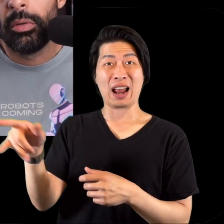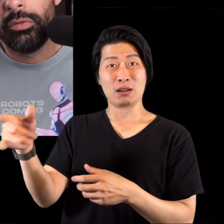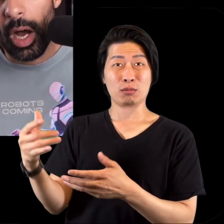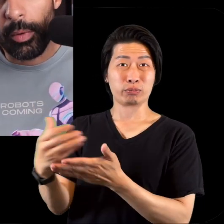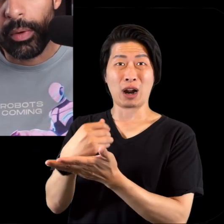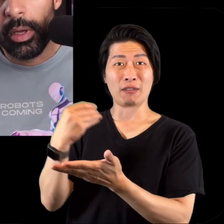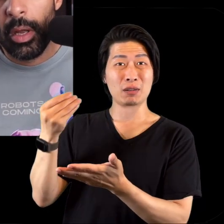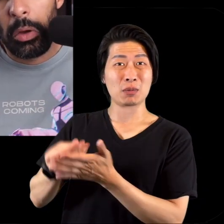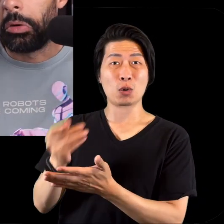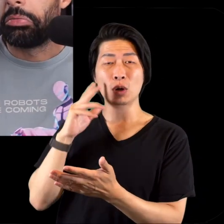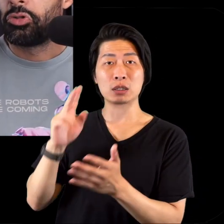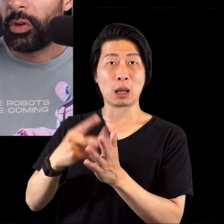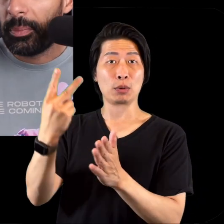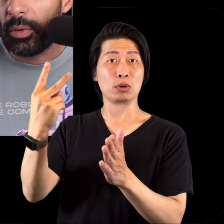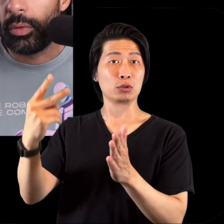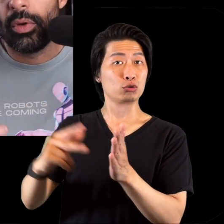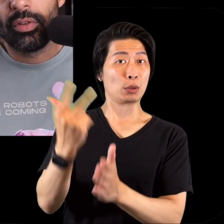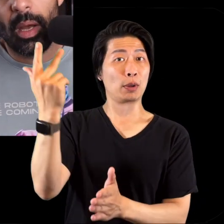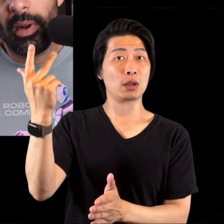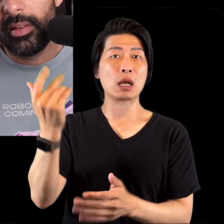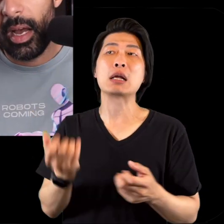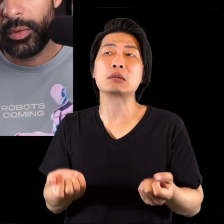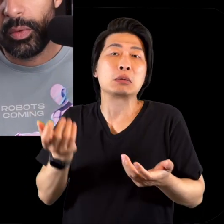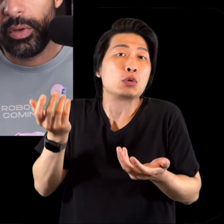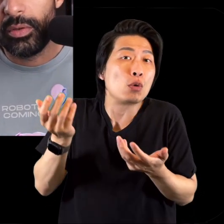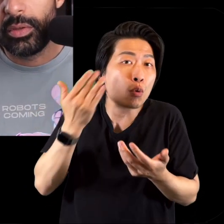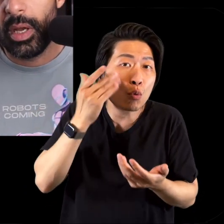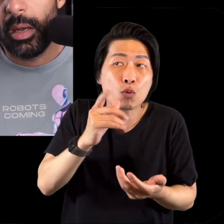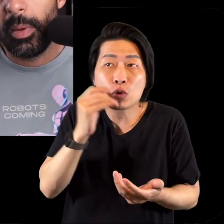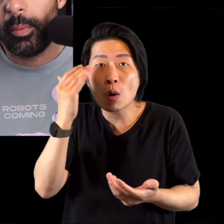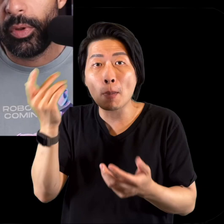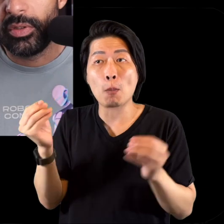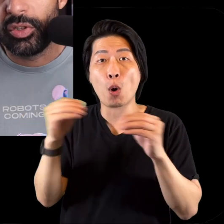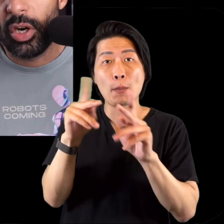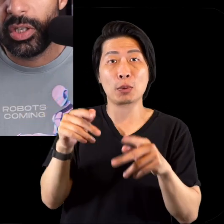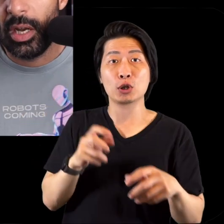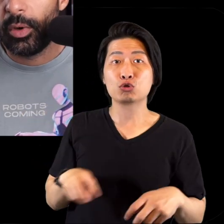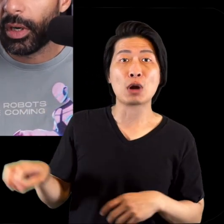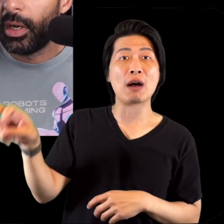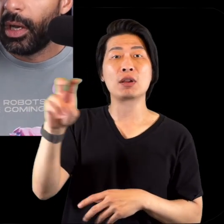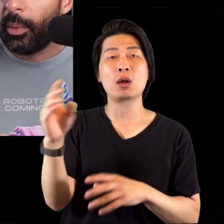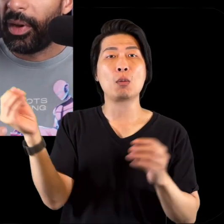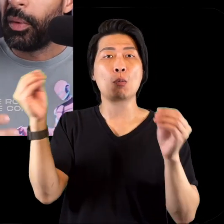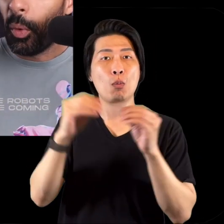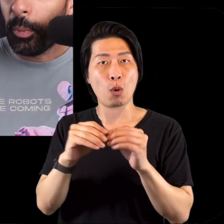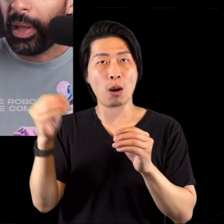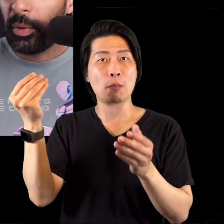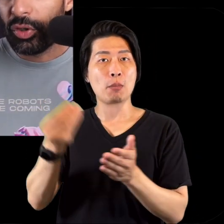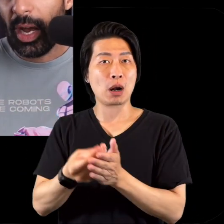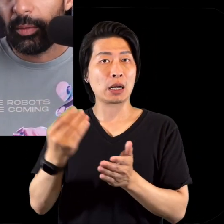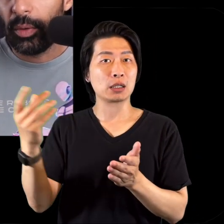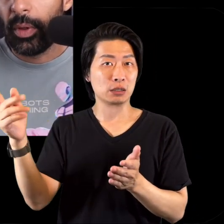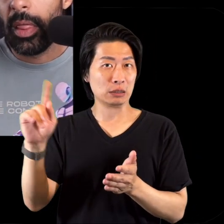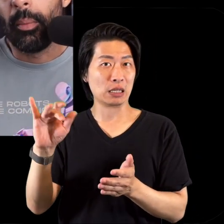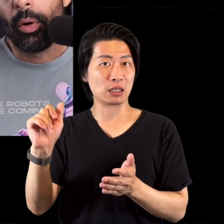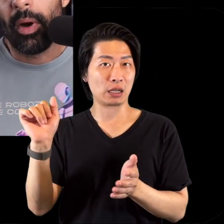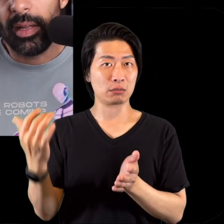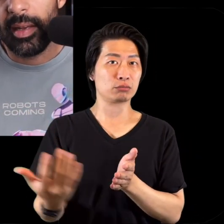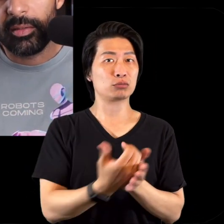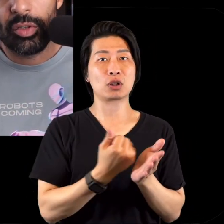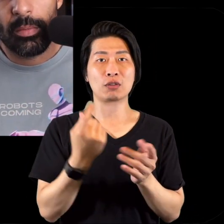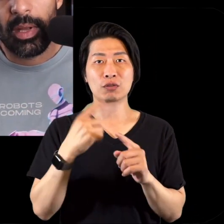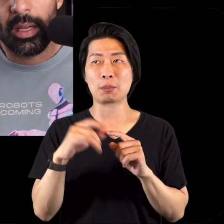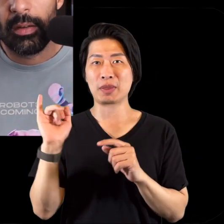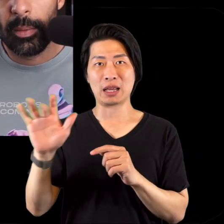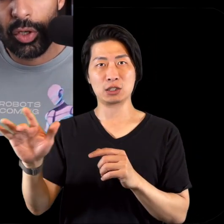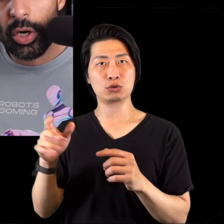number double or triple. Who knows how many times people will use the charging network. But the more people travel, the more money